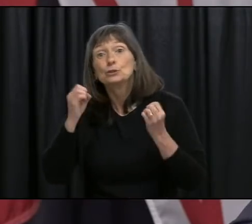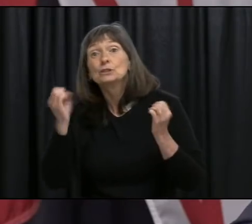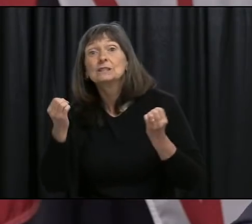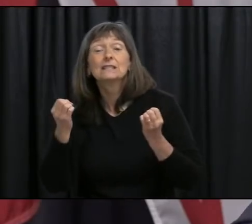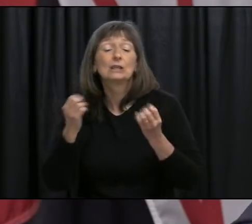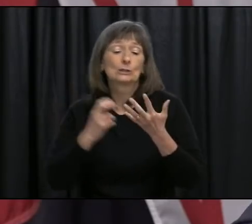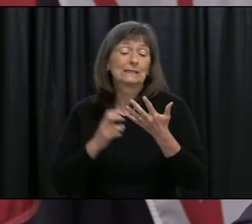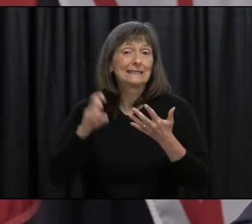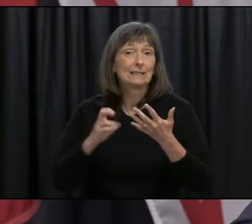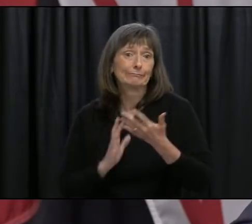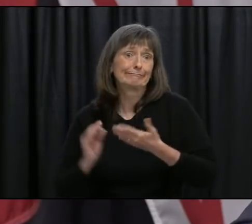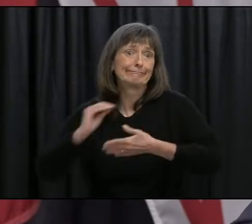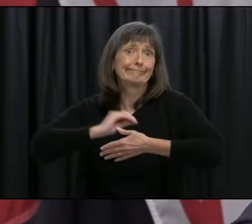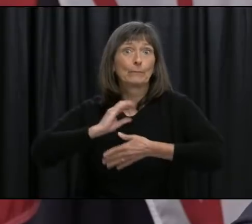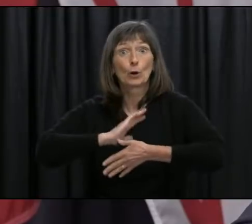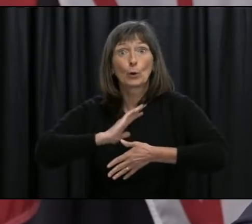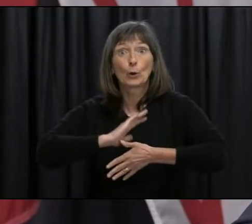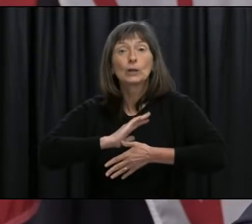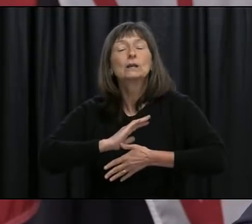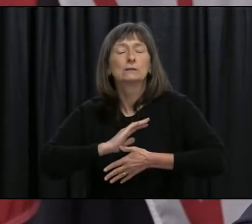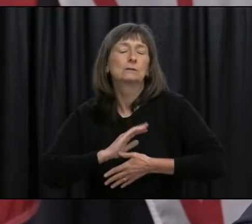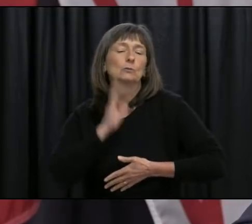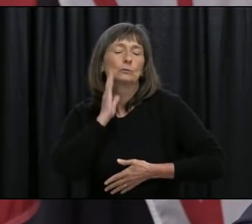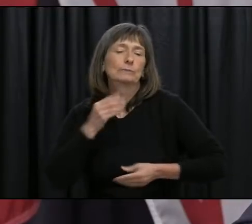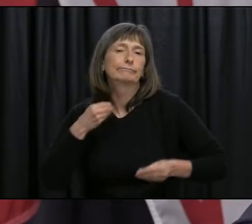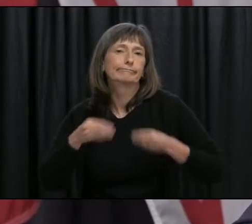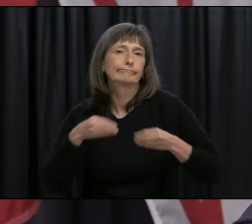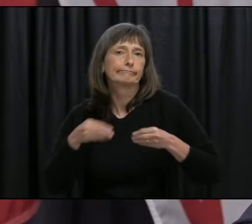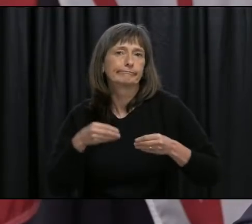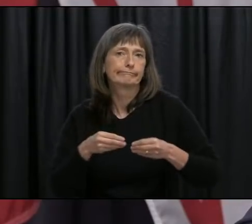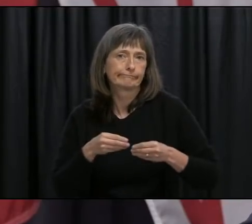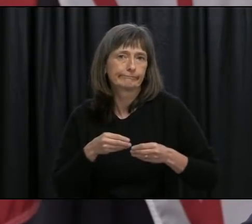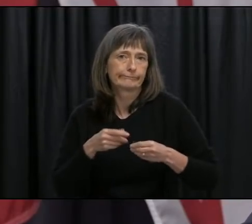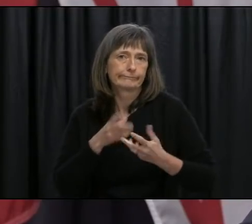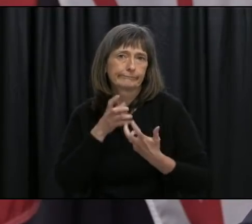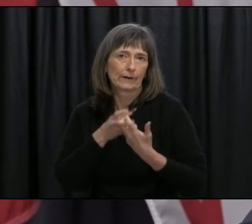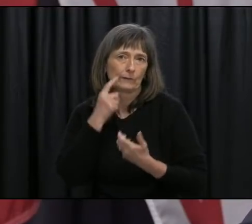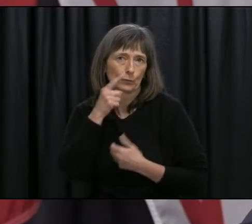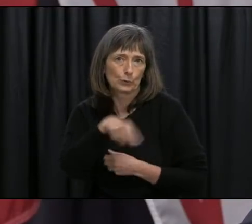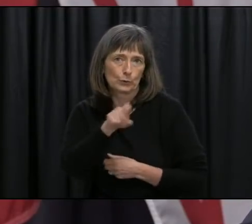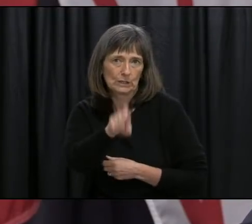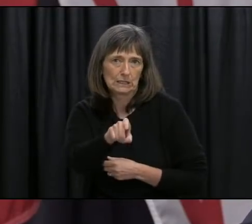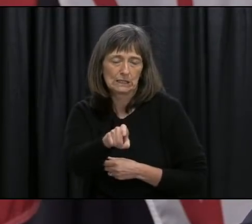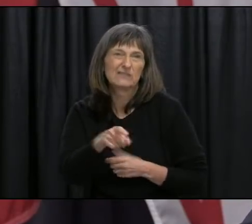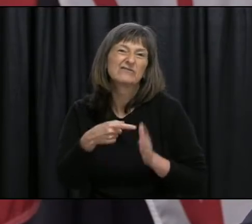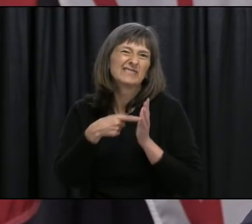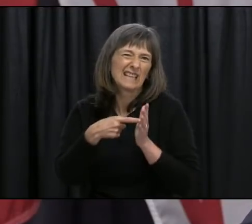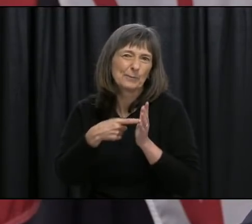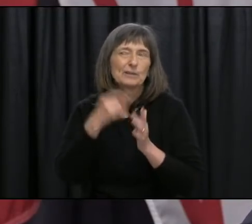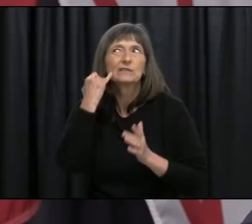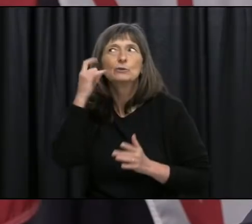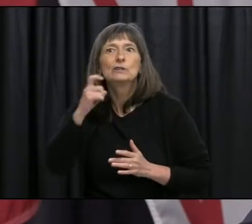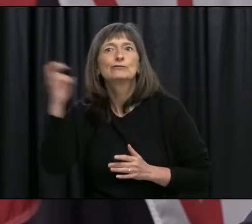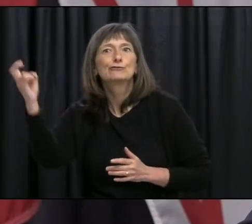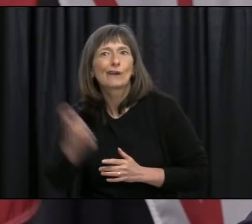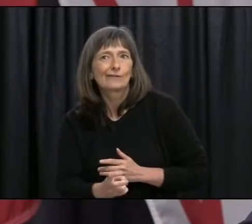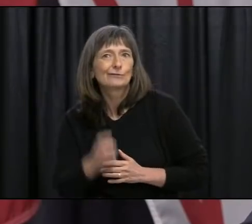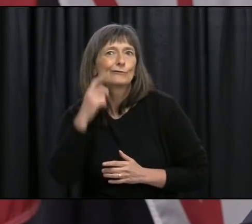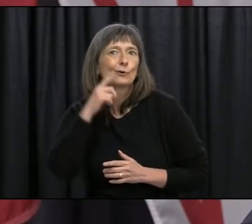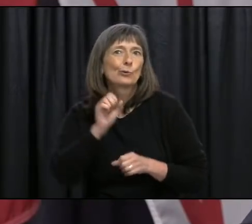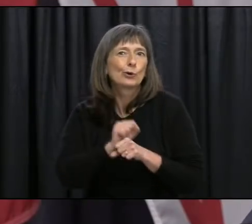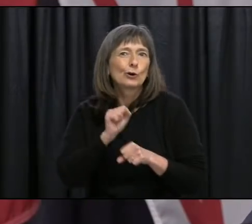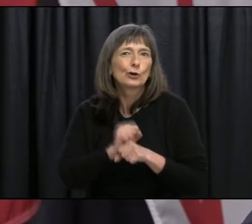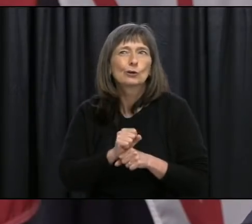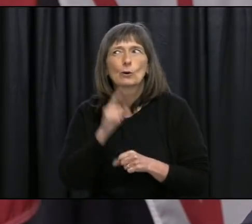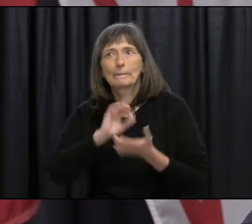extenuating circumstances, there will be provision to make you a priority as well. That would be people that if you had to travel, as an example, for